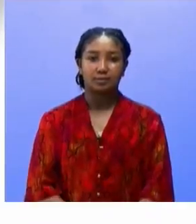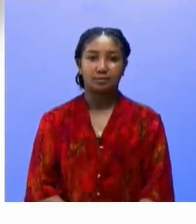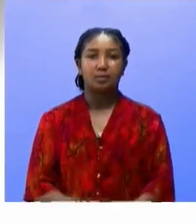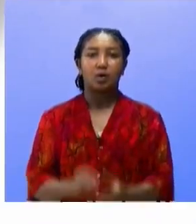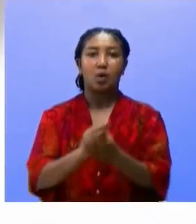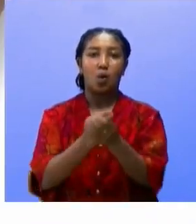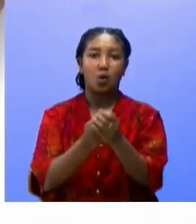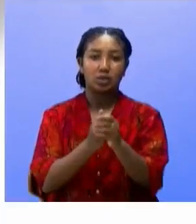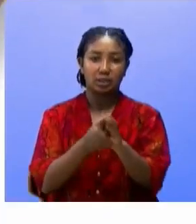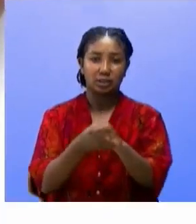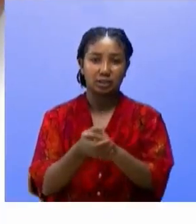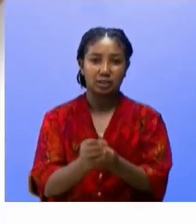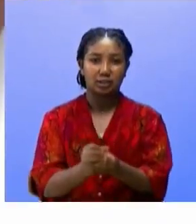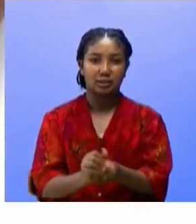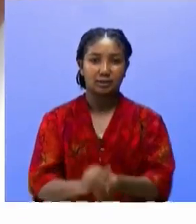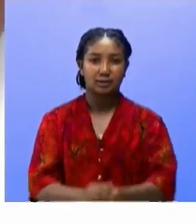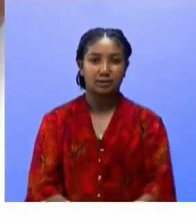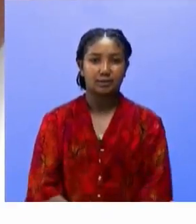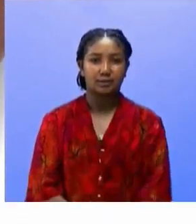Washed